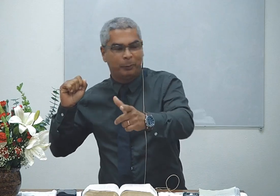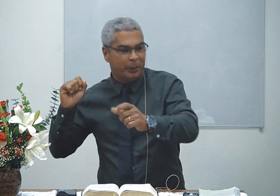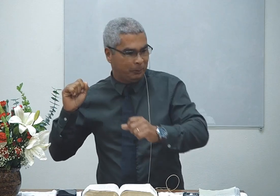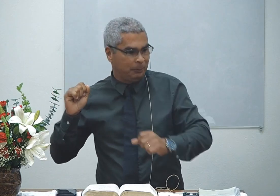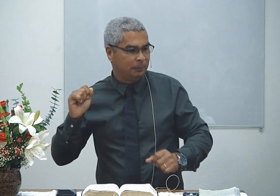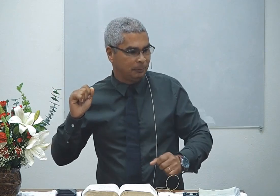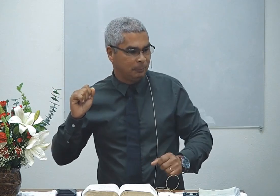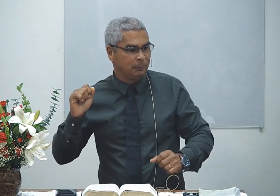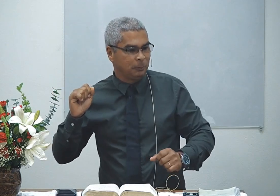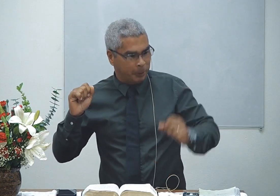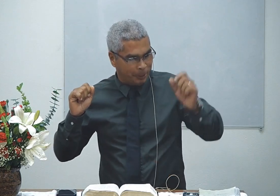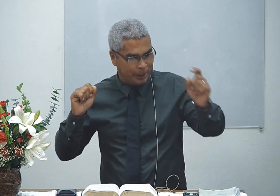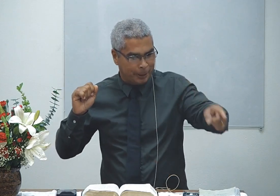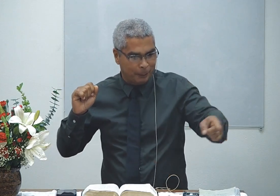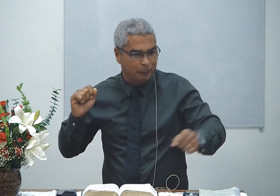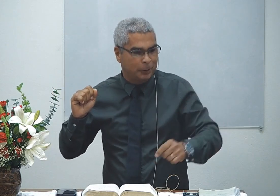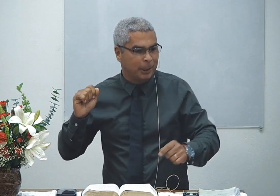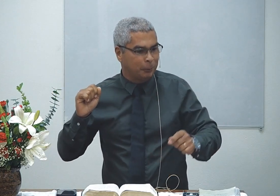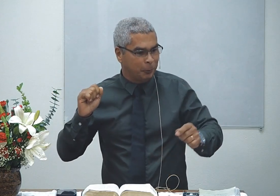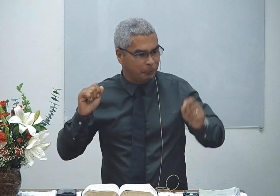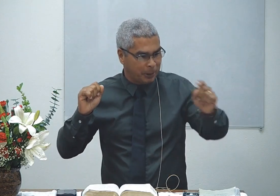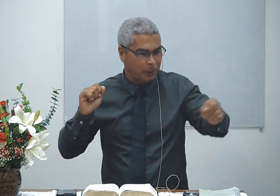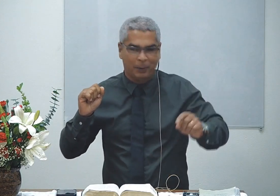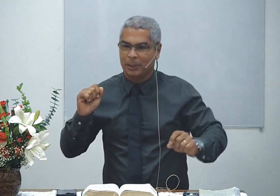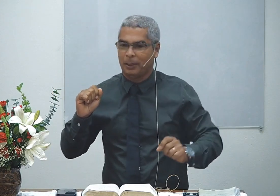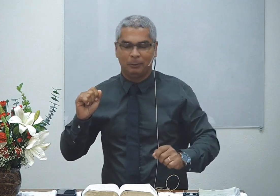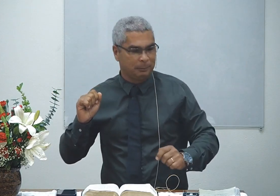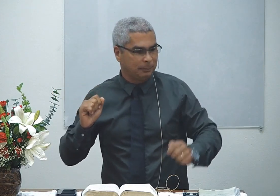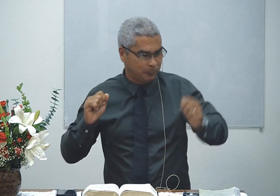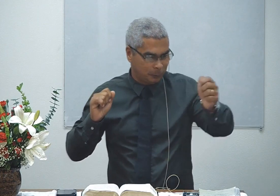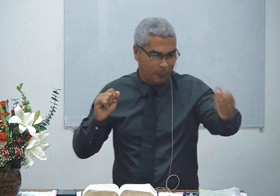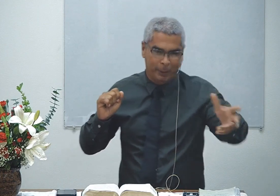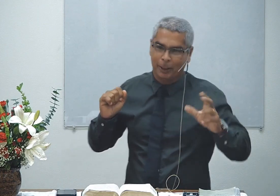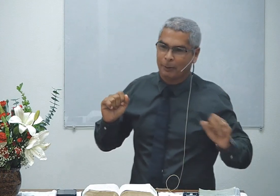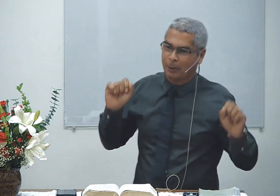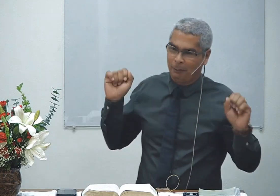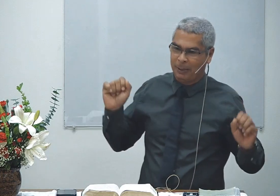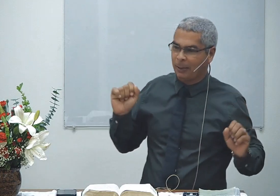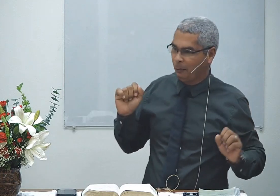that I'm giving you. What I have